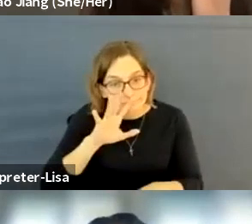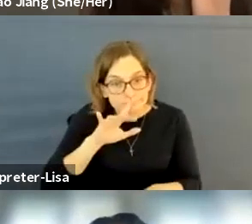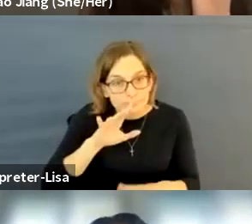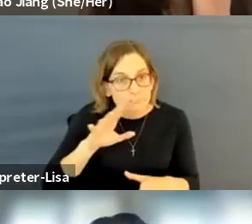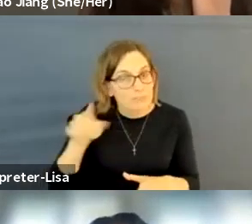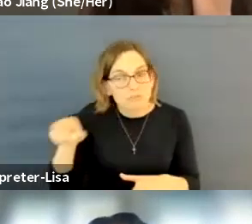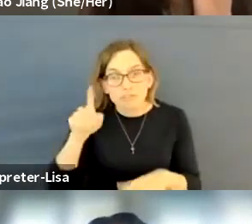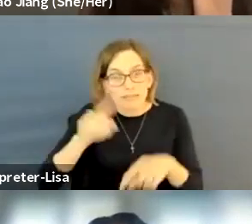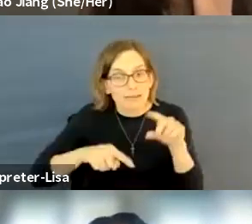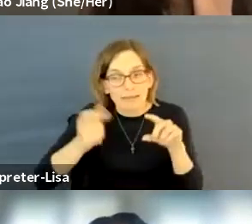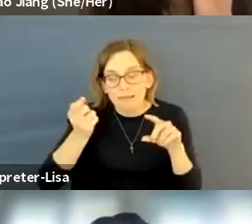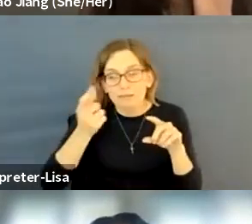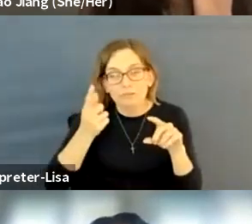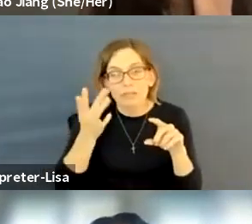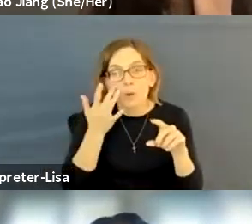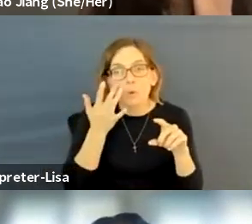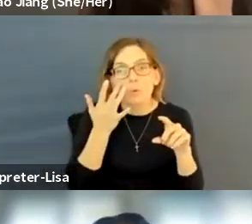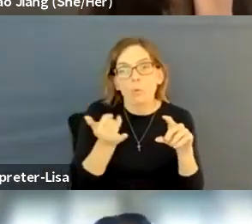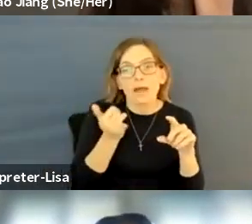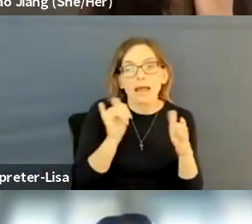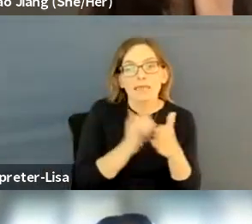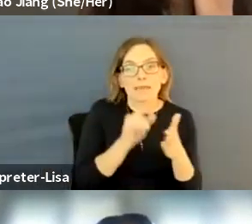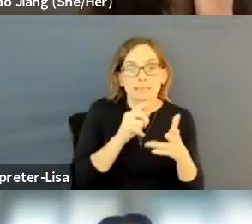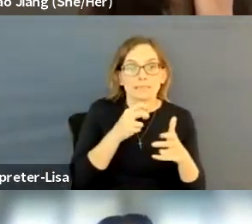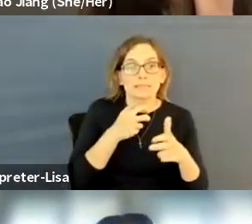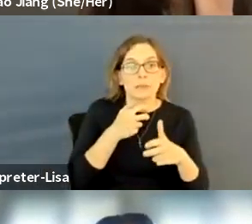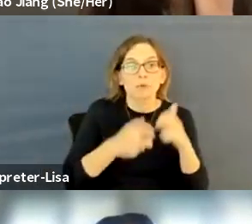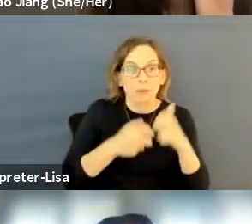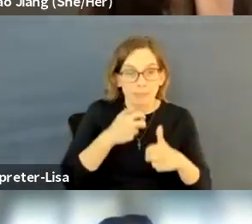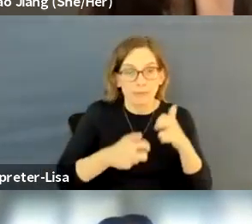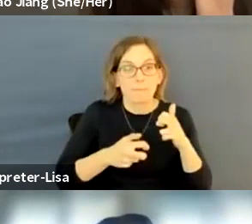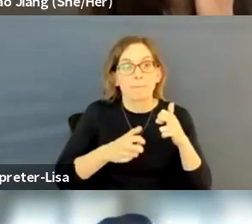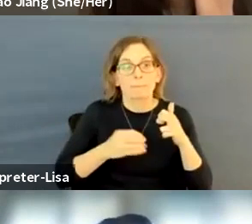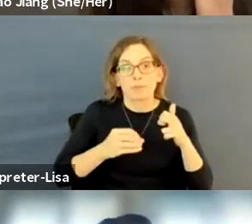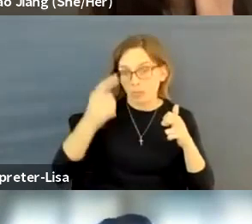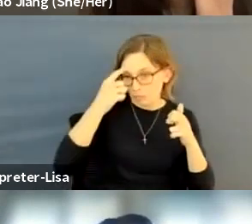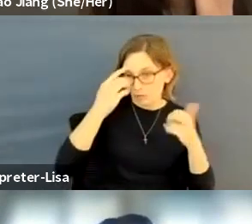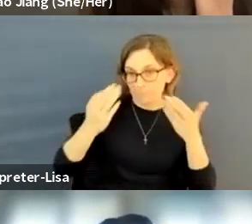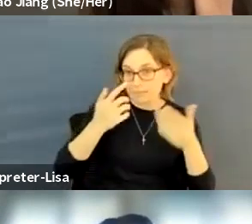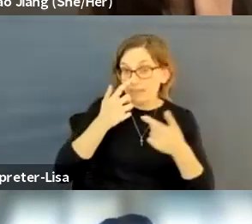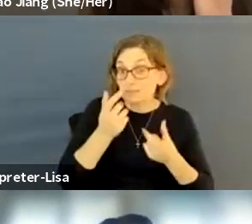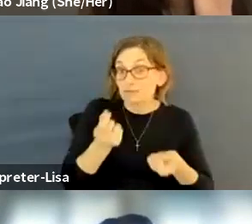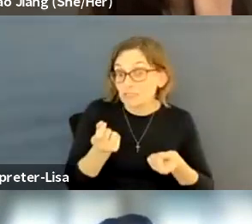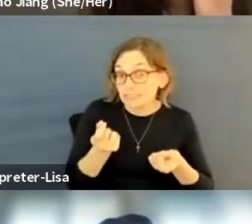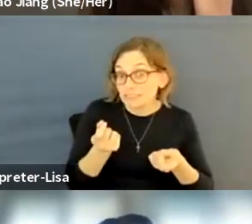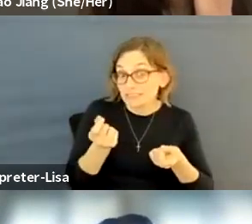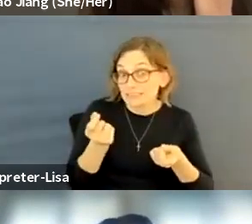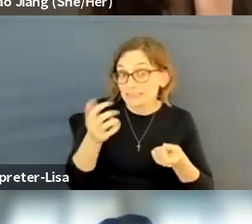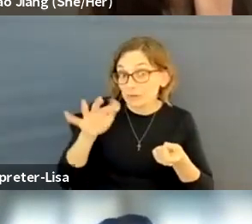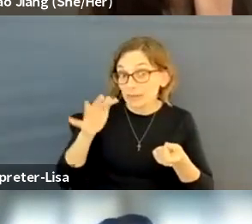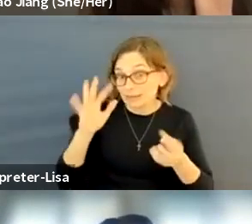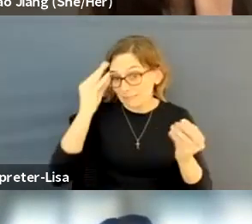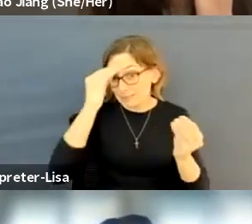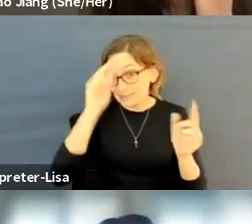couldn't understand why this was problematic. And so I thought it might be interesting to kind of consider that